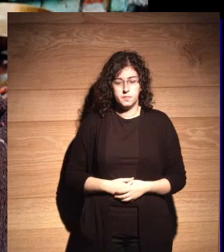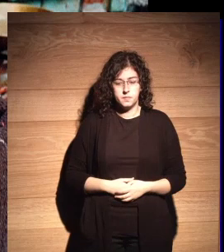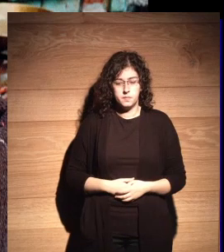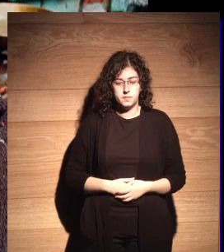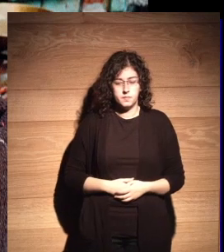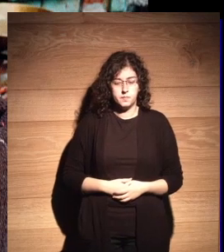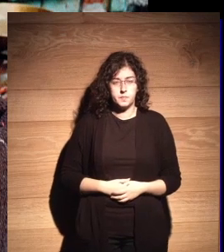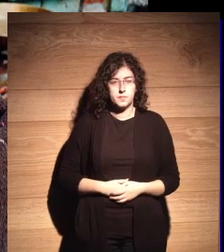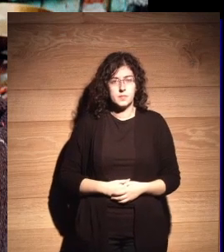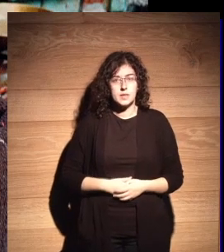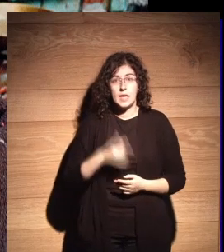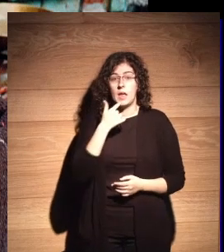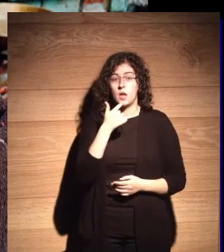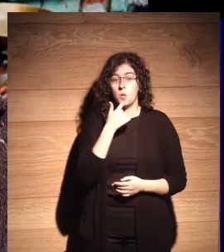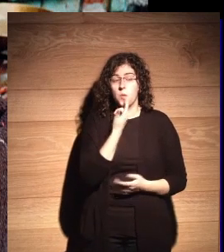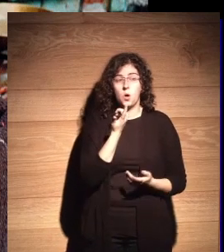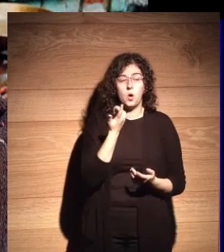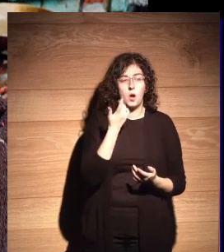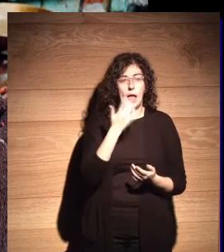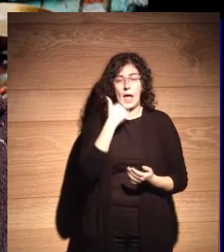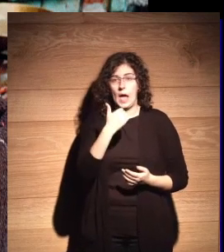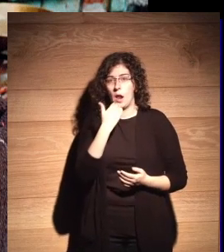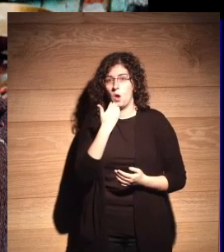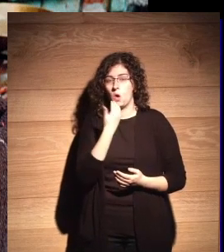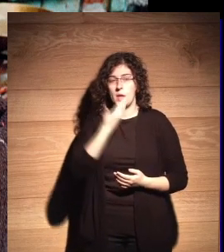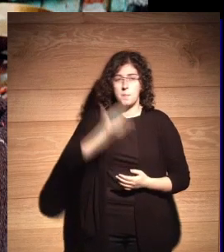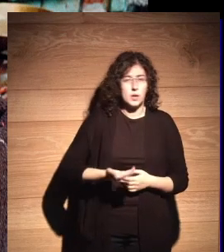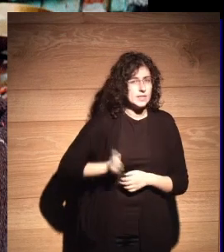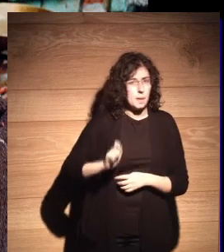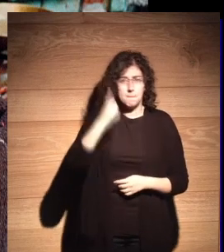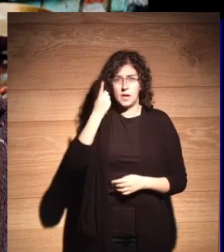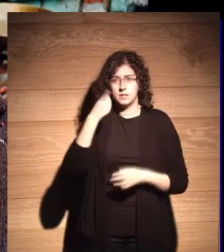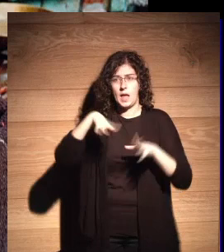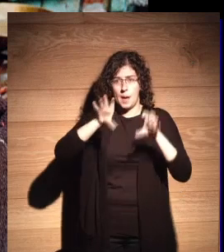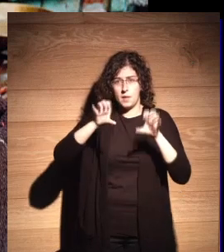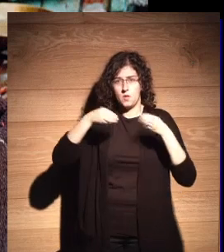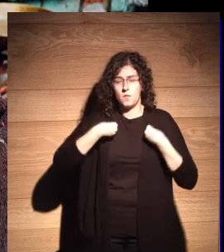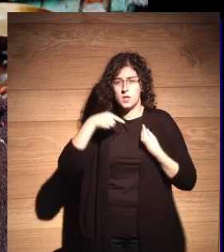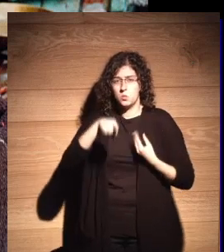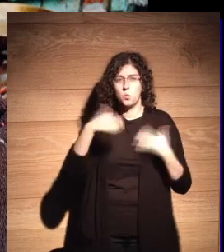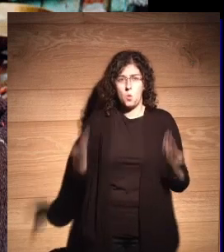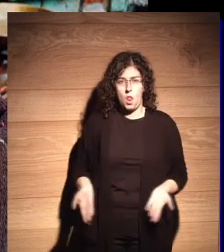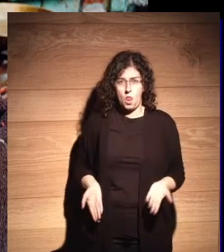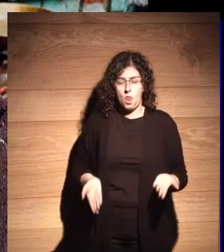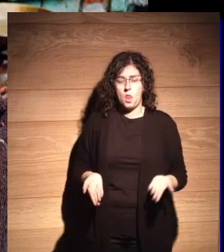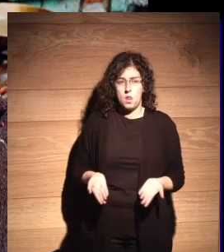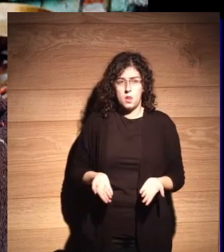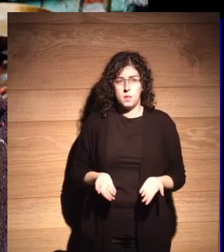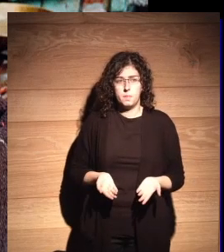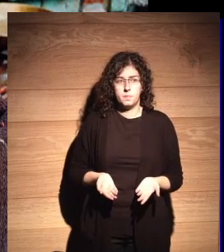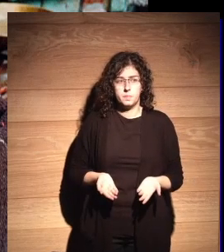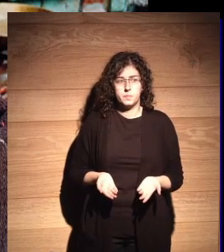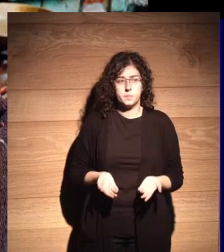life? Well, I think the 2 things I